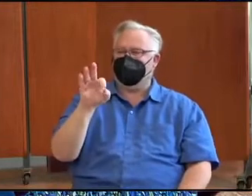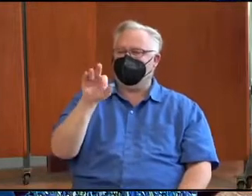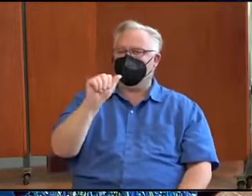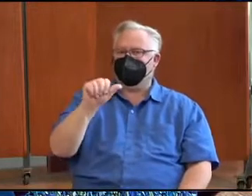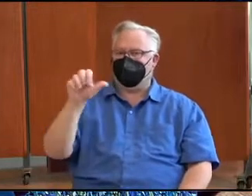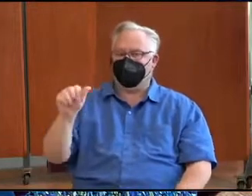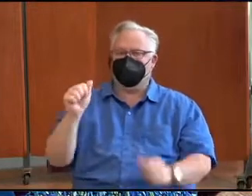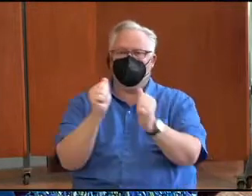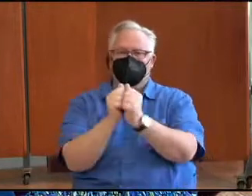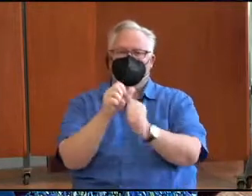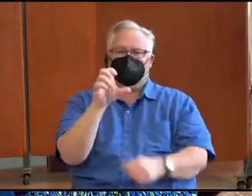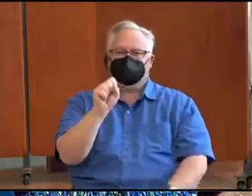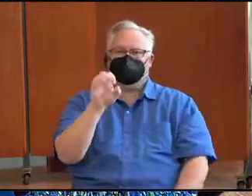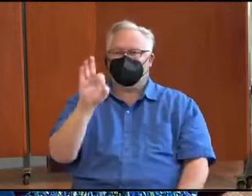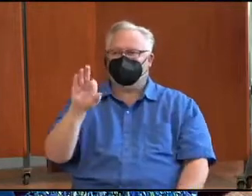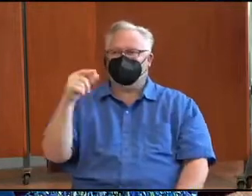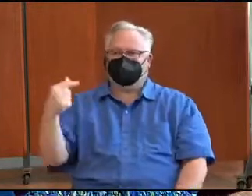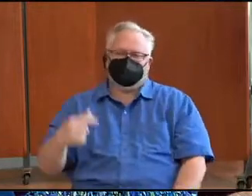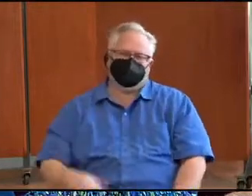REQ&A TFAA with SFG.